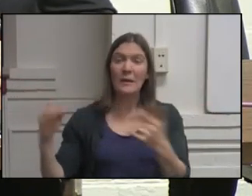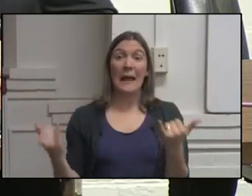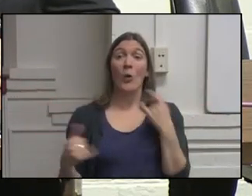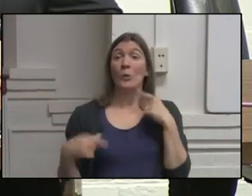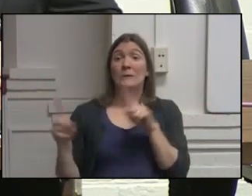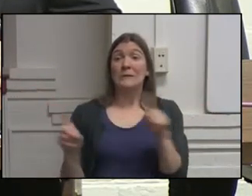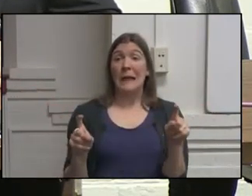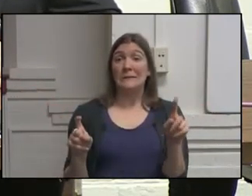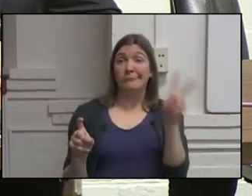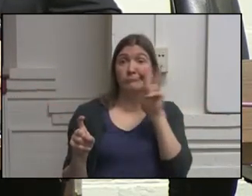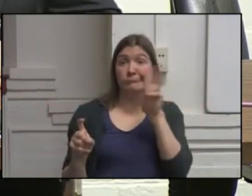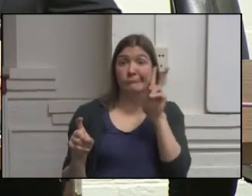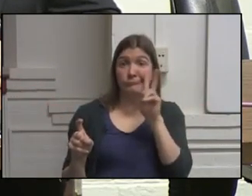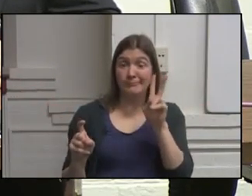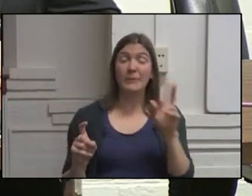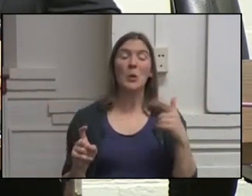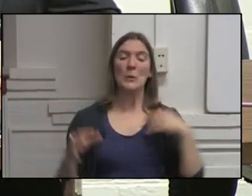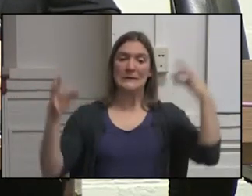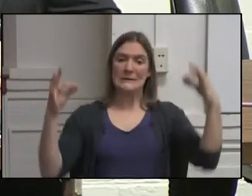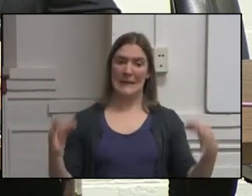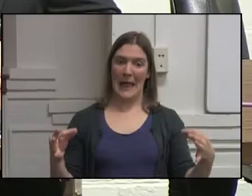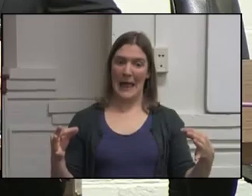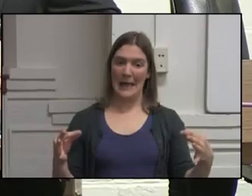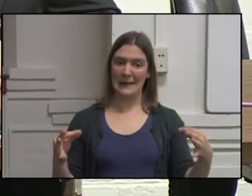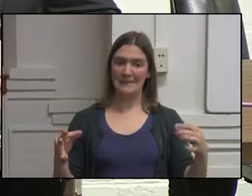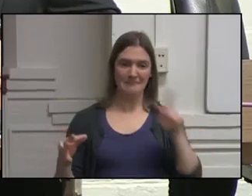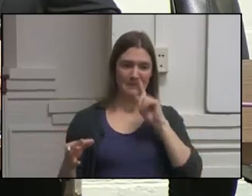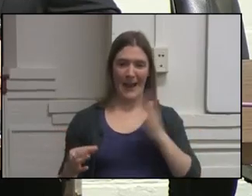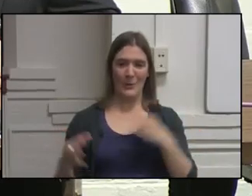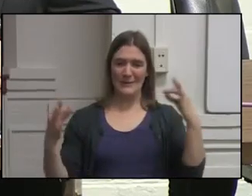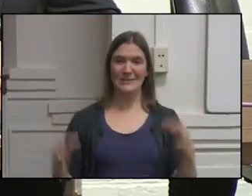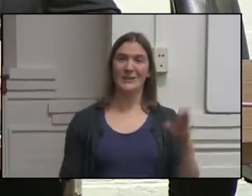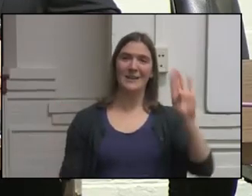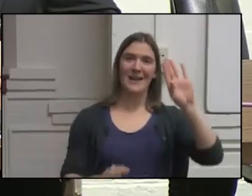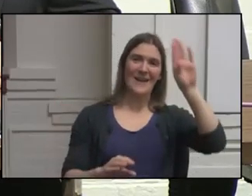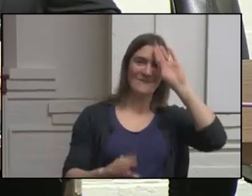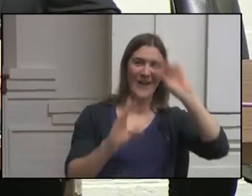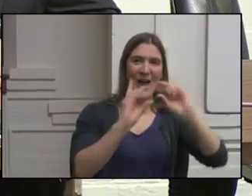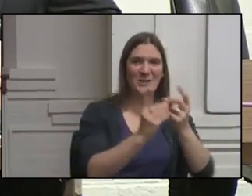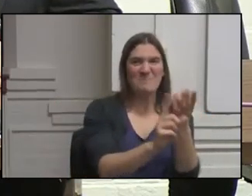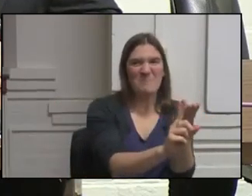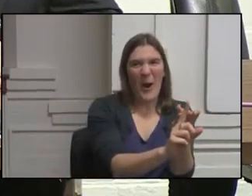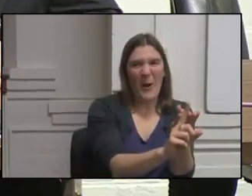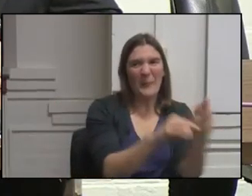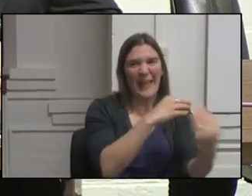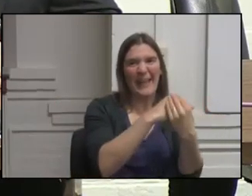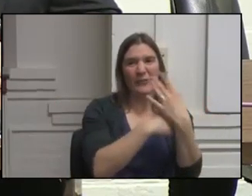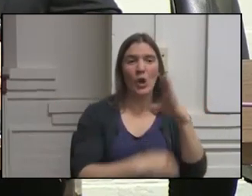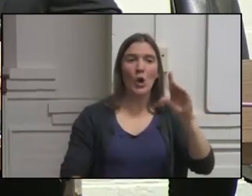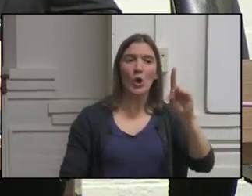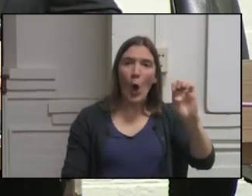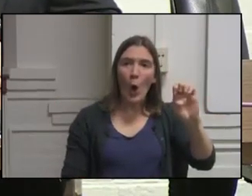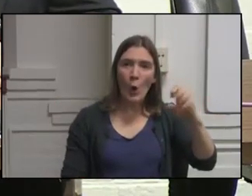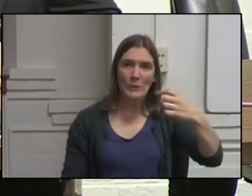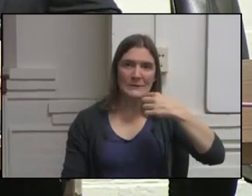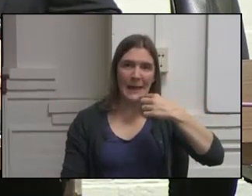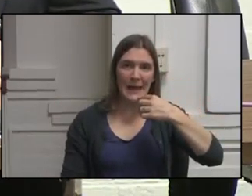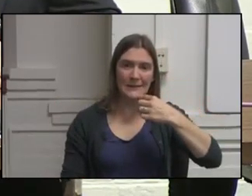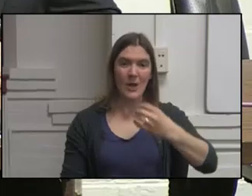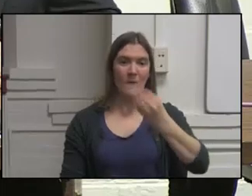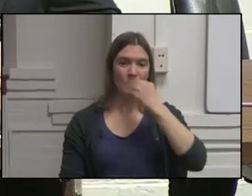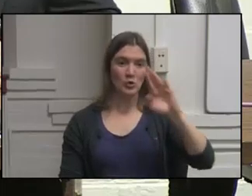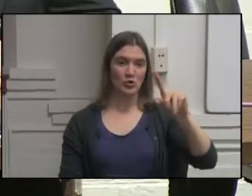We're testing it this year. Part of the decision for doing this wasn't really ours. It's the fire department. It's the code that says a